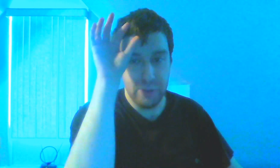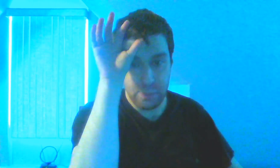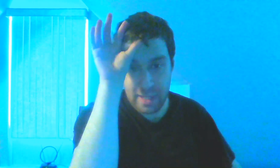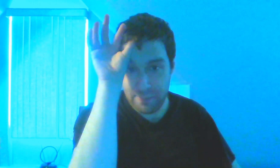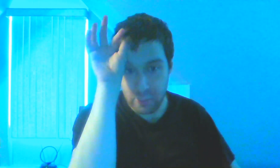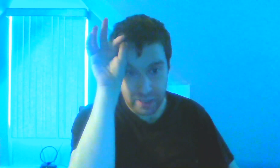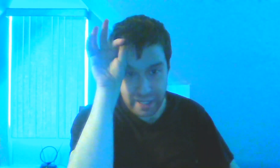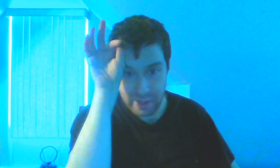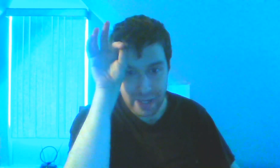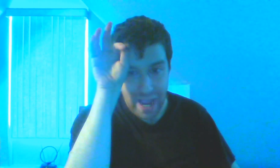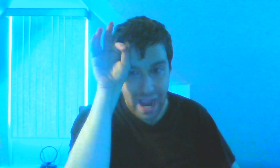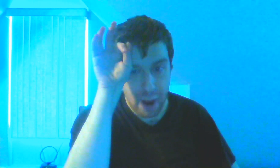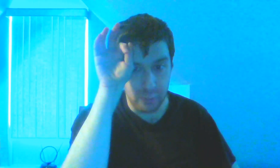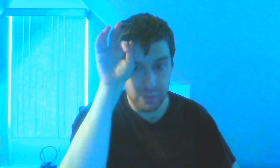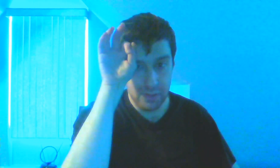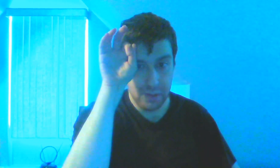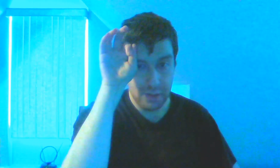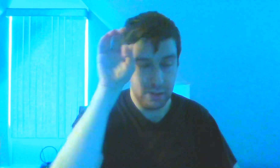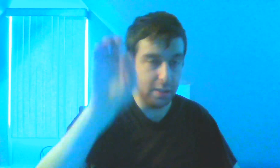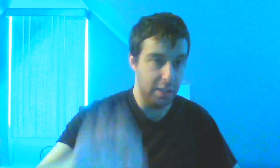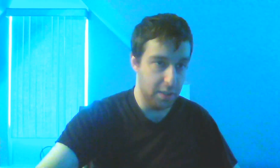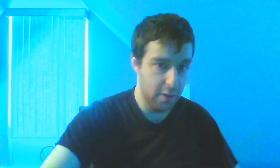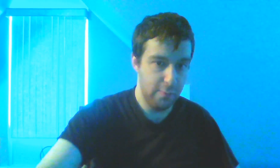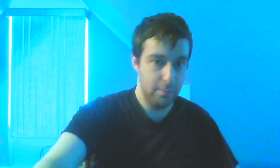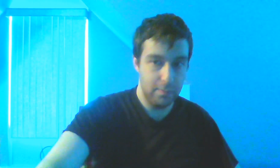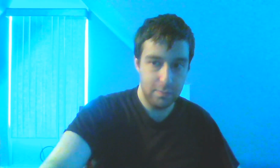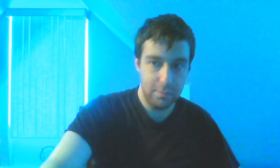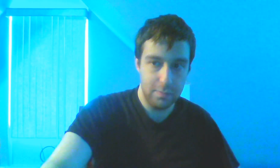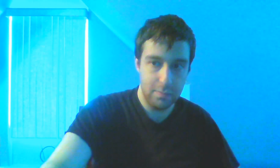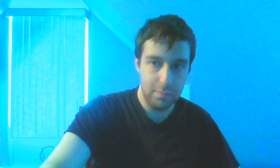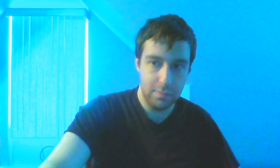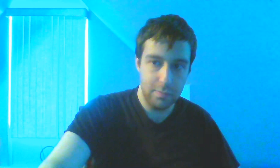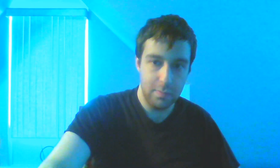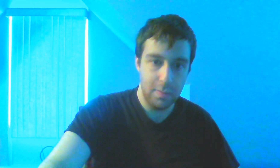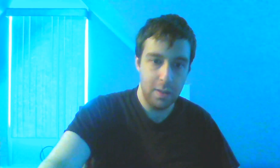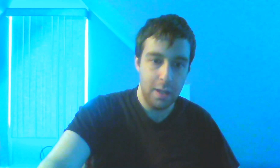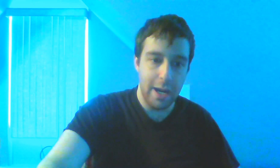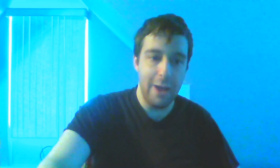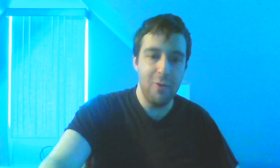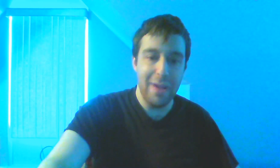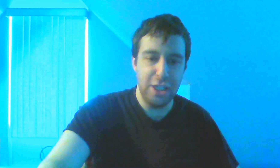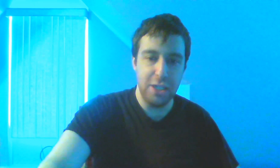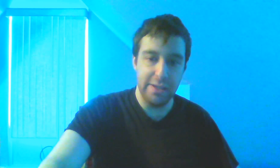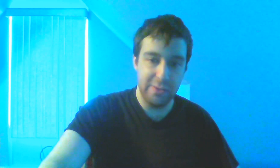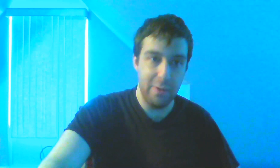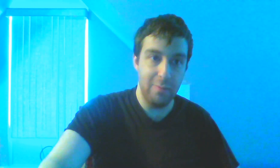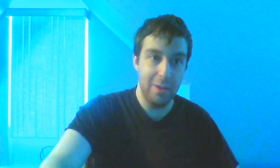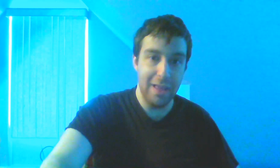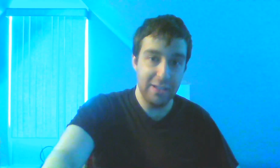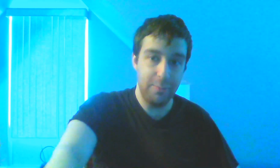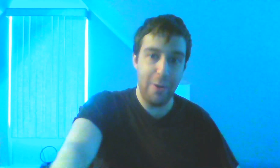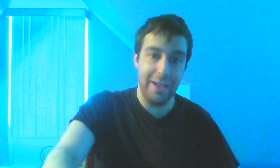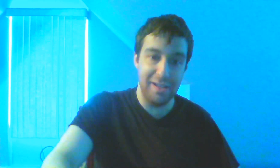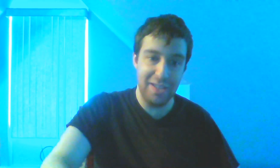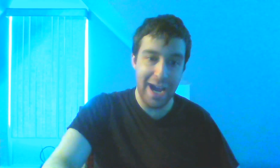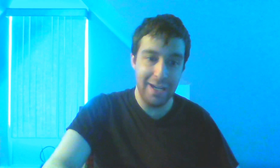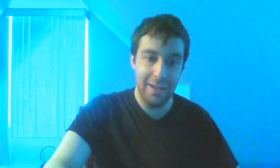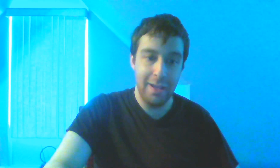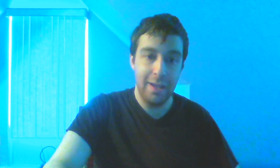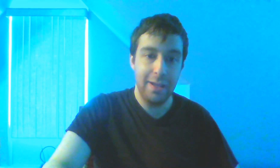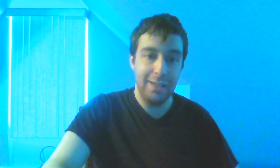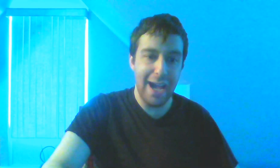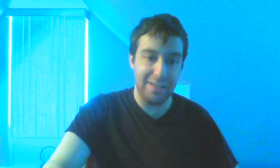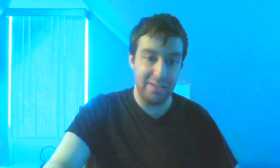I just wish people would hear me out, And And I will mention this one last point is